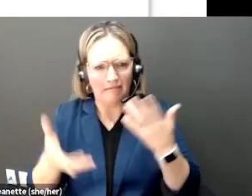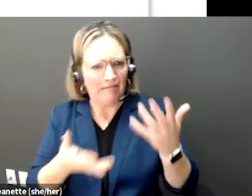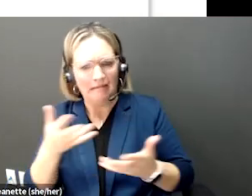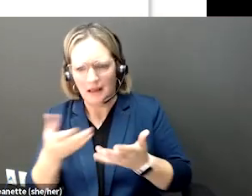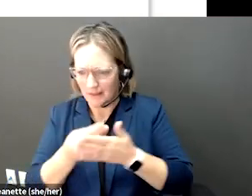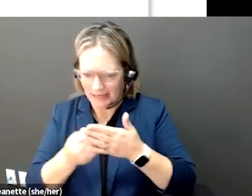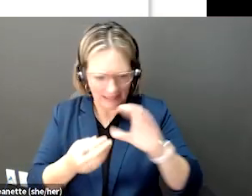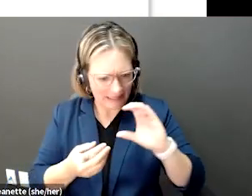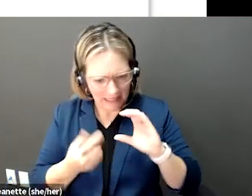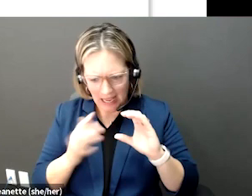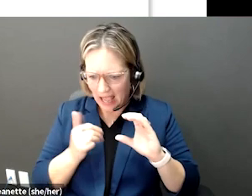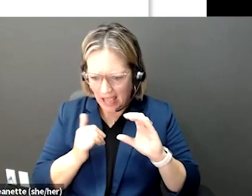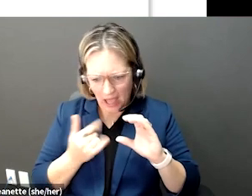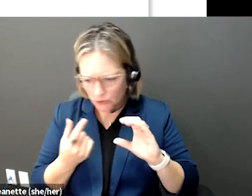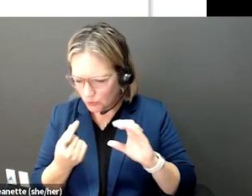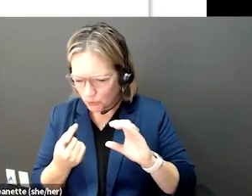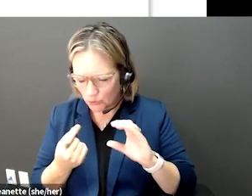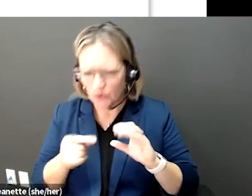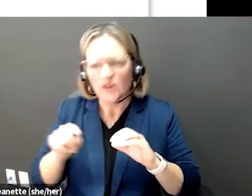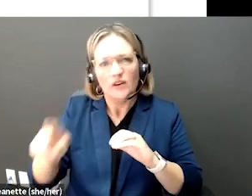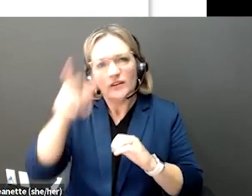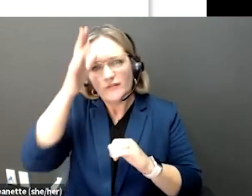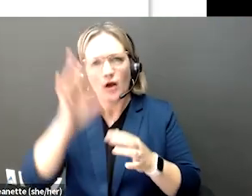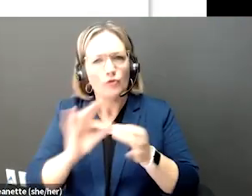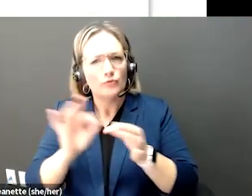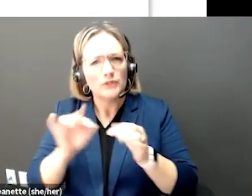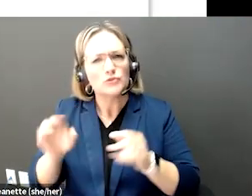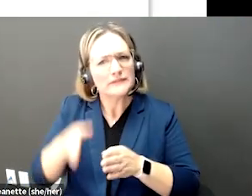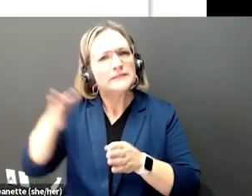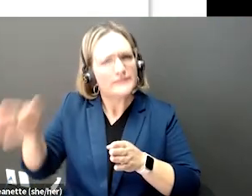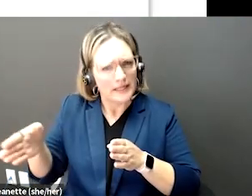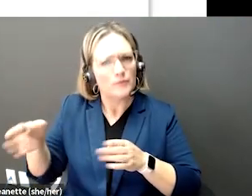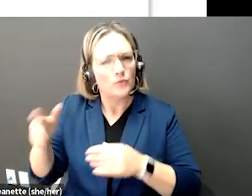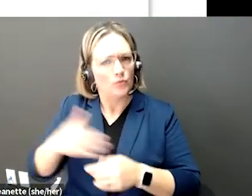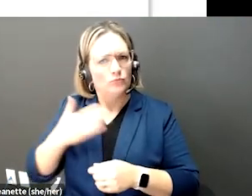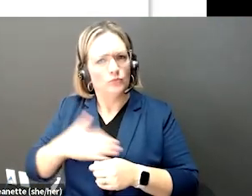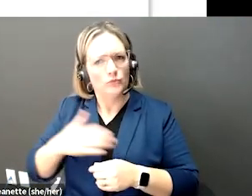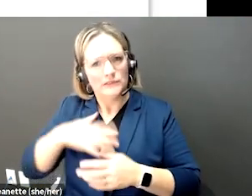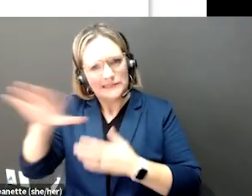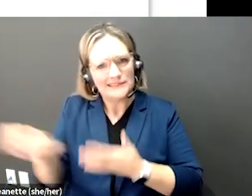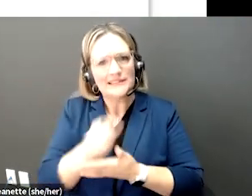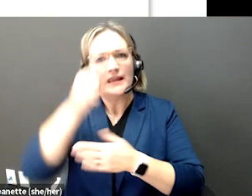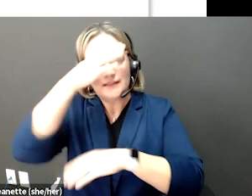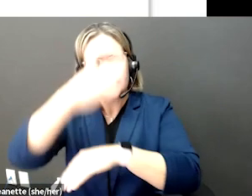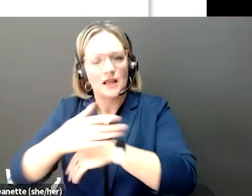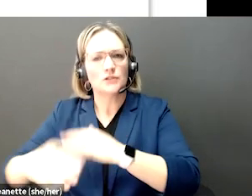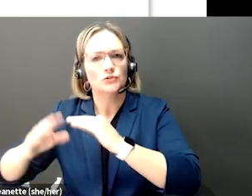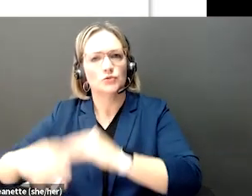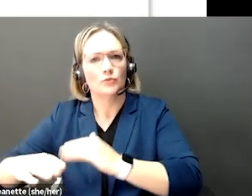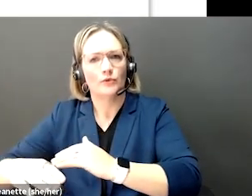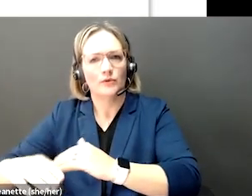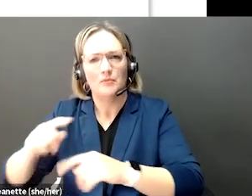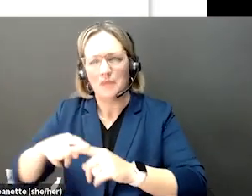he mentioned that a neighbor, a man a few years older than his son, was willing to take his son skateboarding, but he didn't want dad to pay